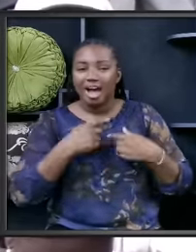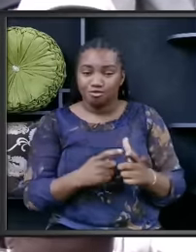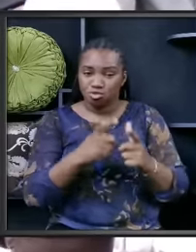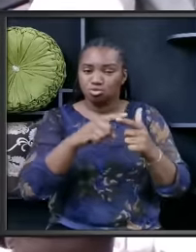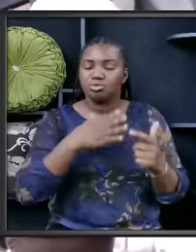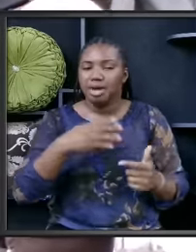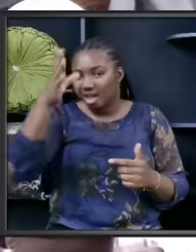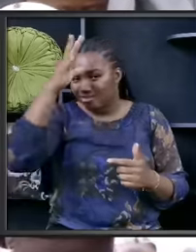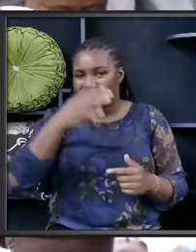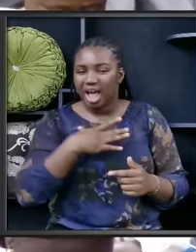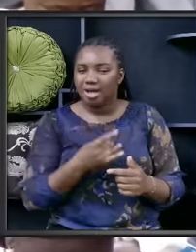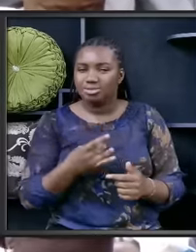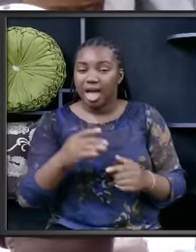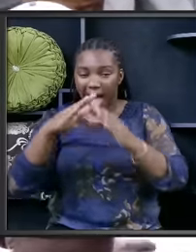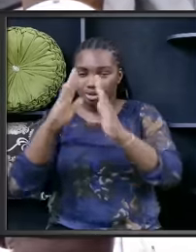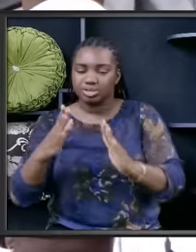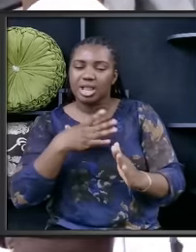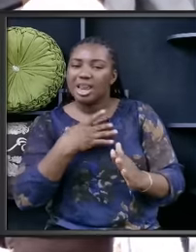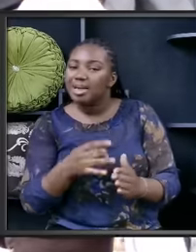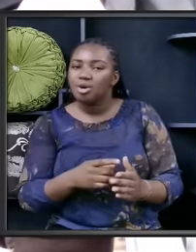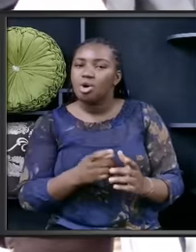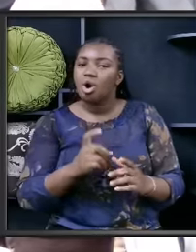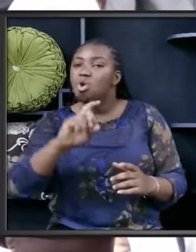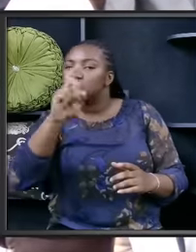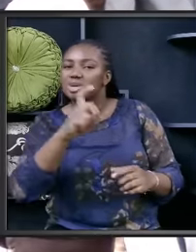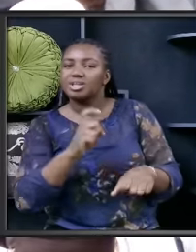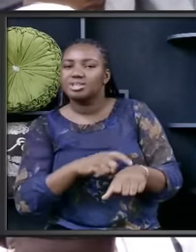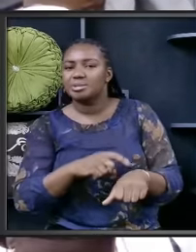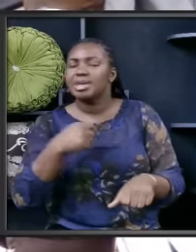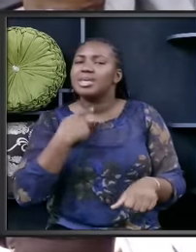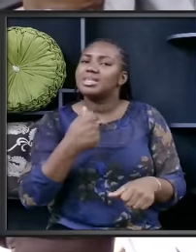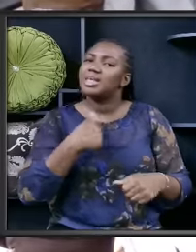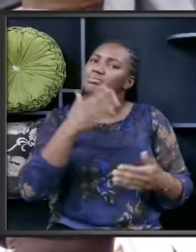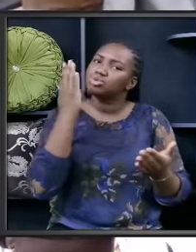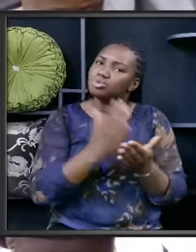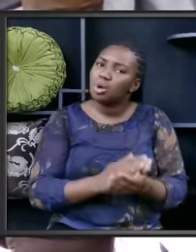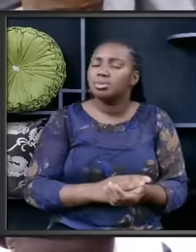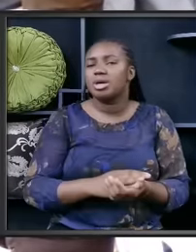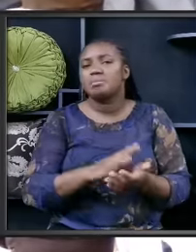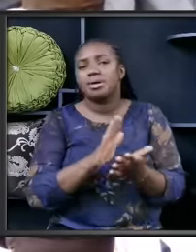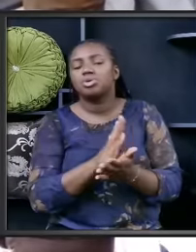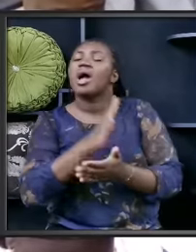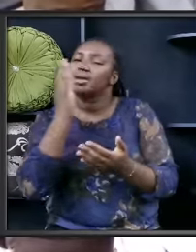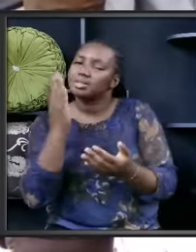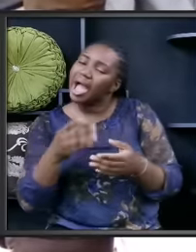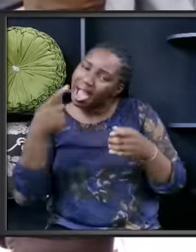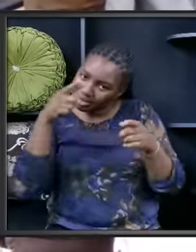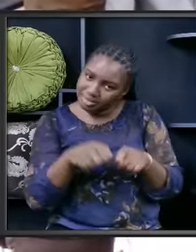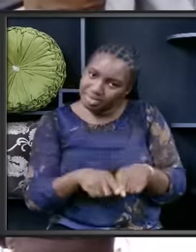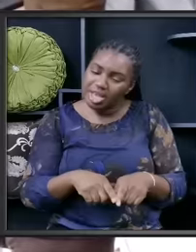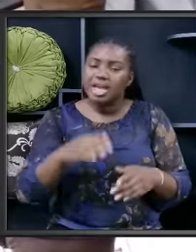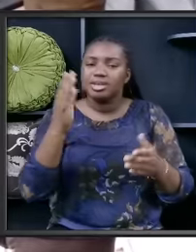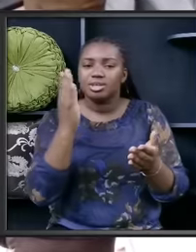So now like that, they take me, everything, wait, tell me, make I stop my masters, I agree. He tell me make I know the social media, I